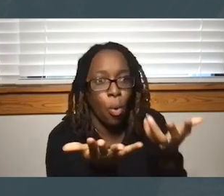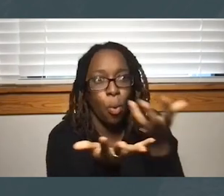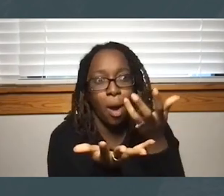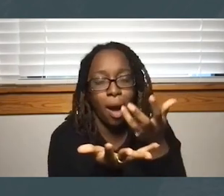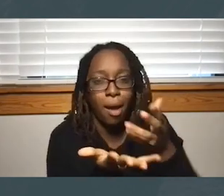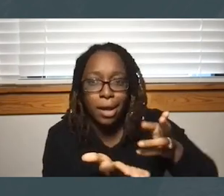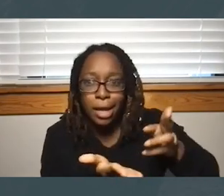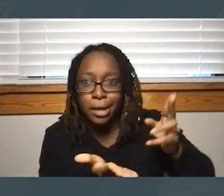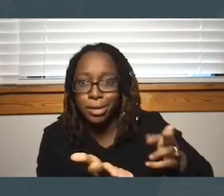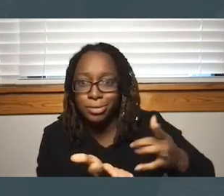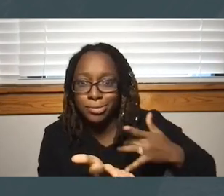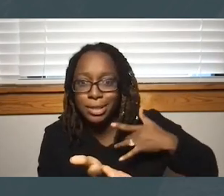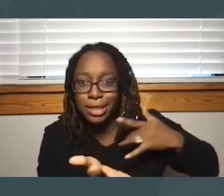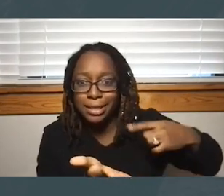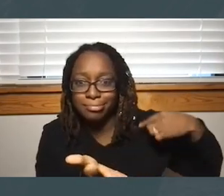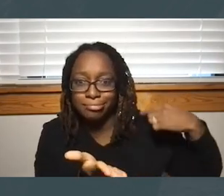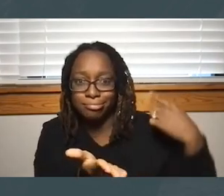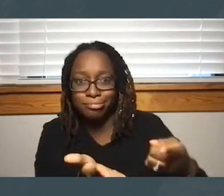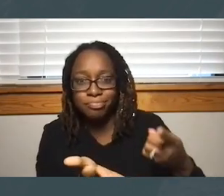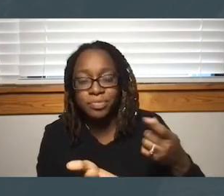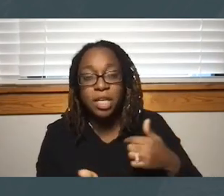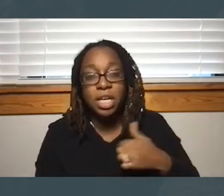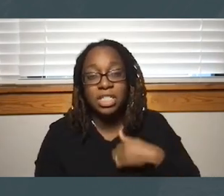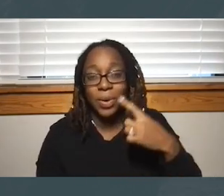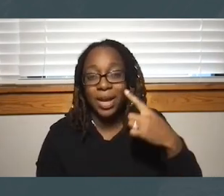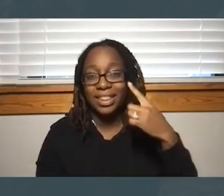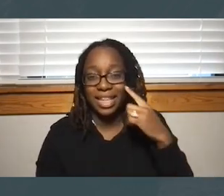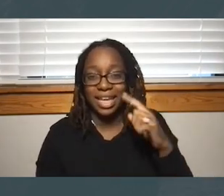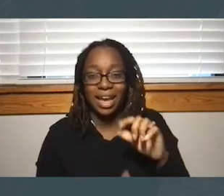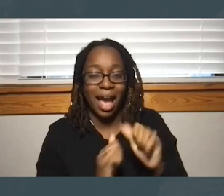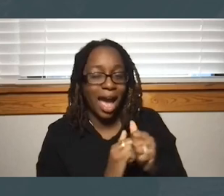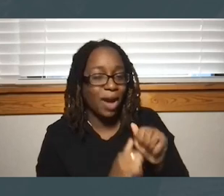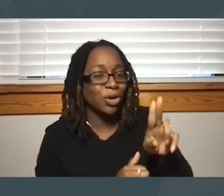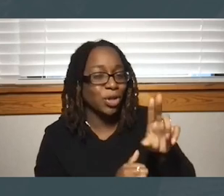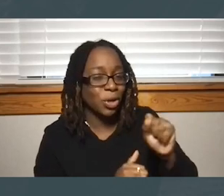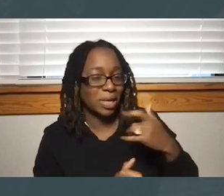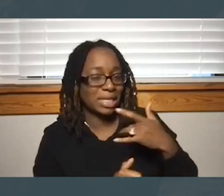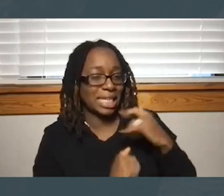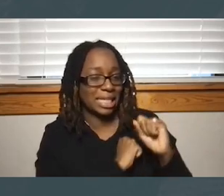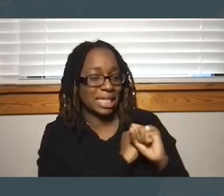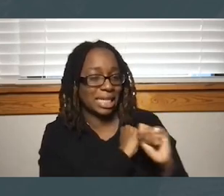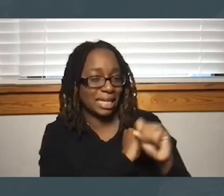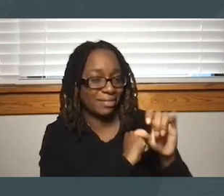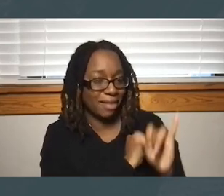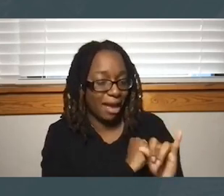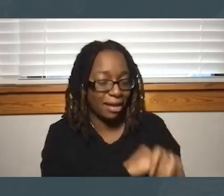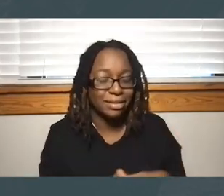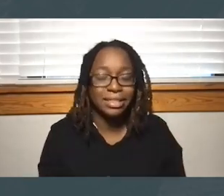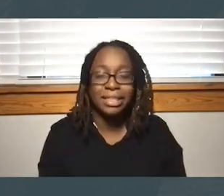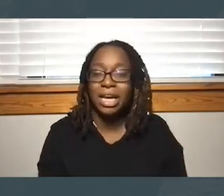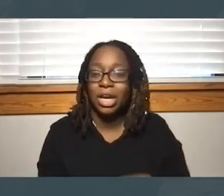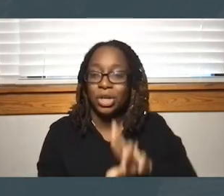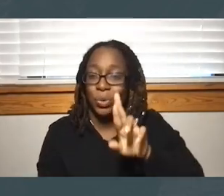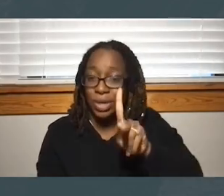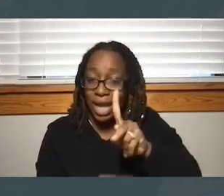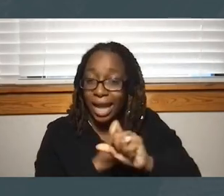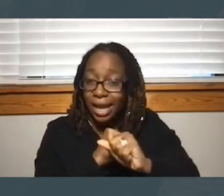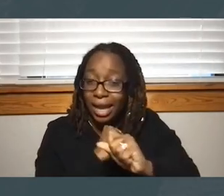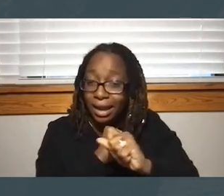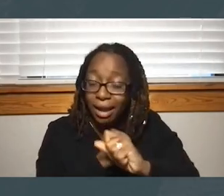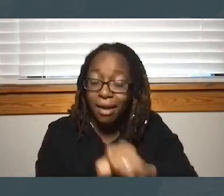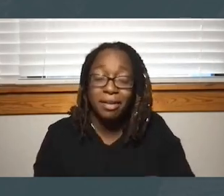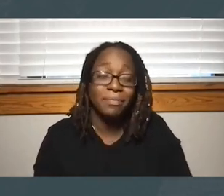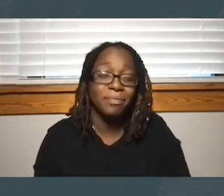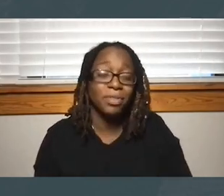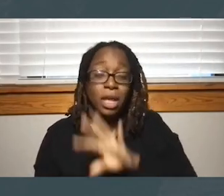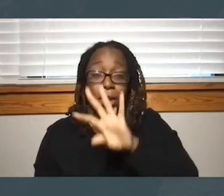that they're the particular variants of the way the US does that, the way the UK does that, the way France does that, the